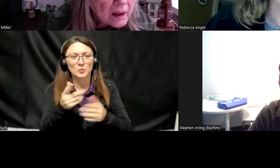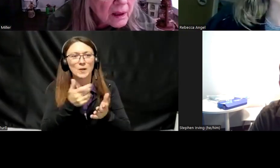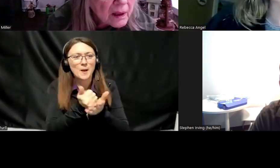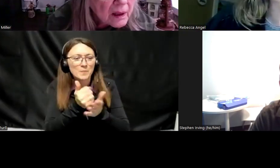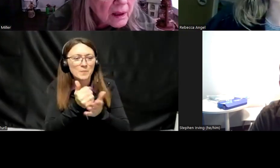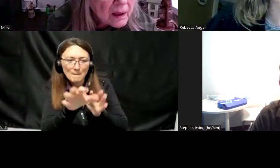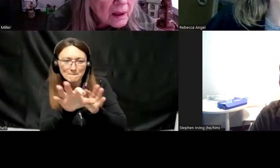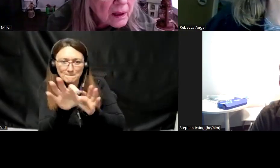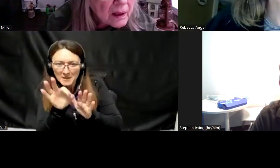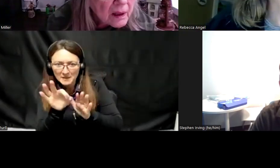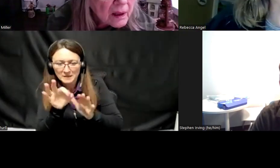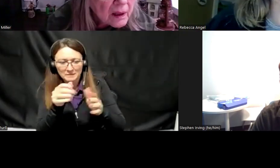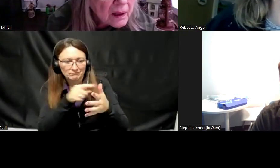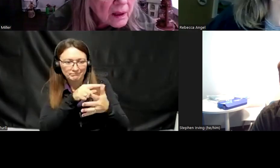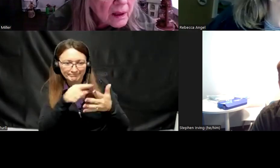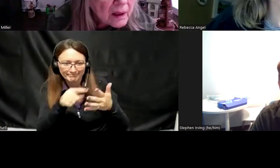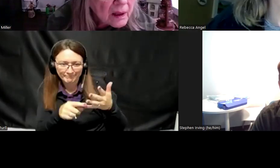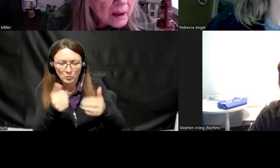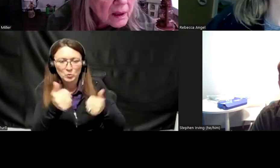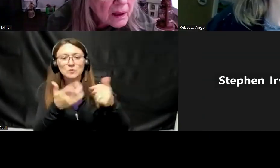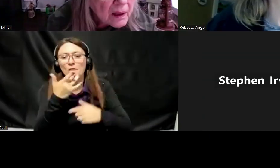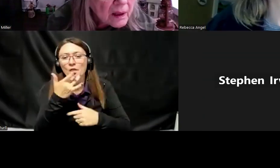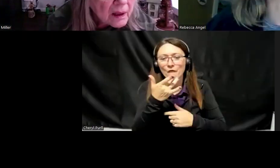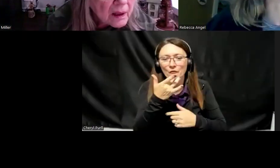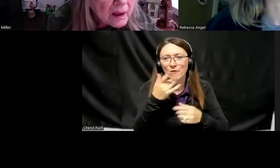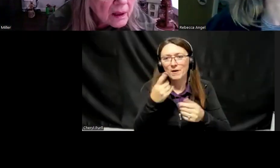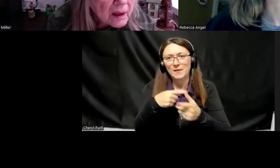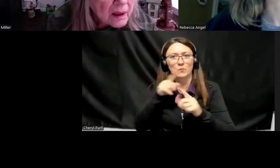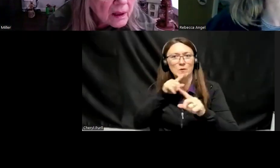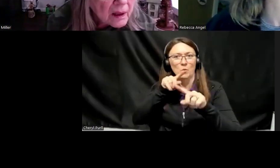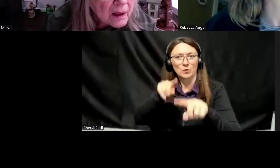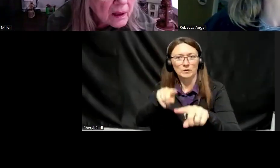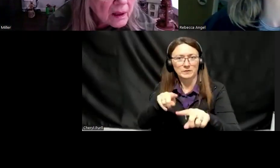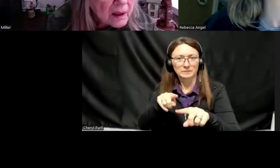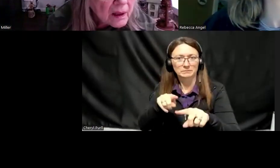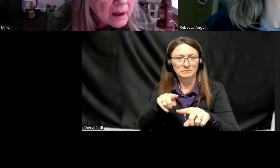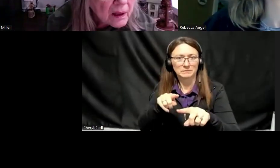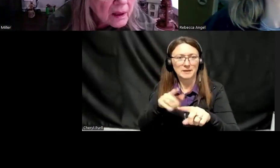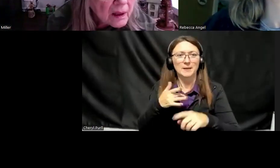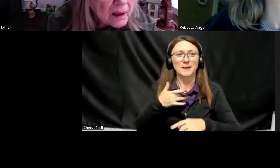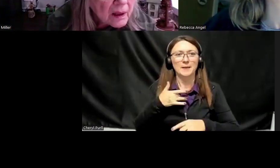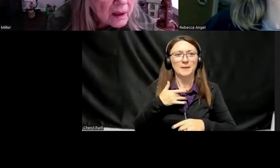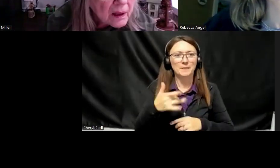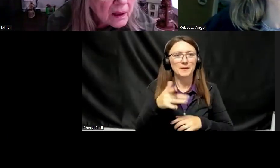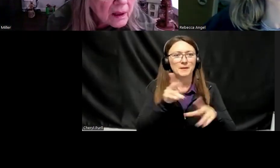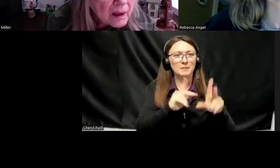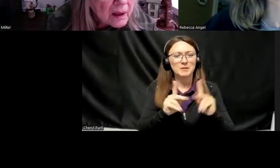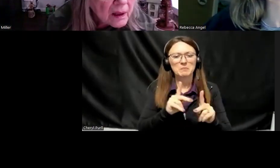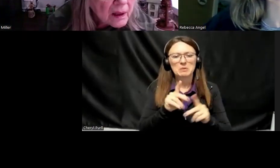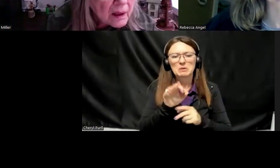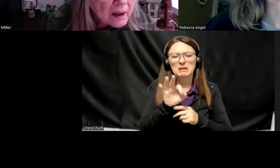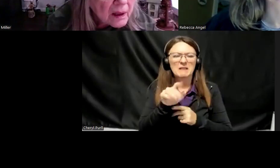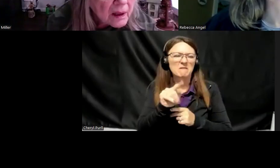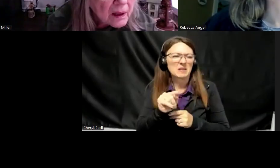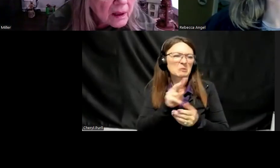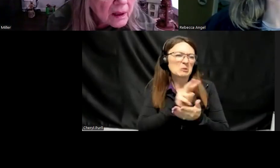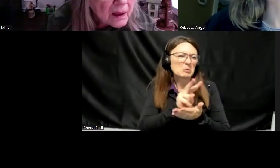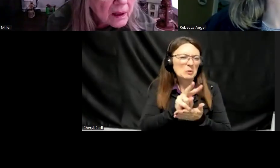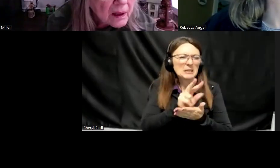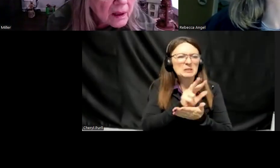choose your hearing aid of choice, and then we place that order. Typically, people are fit within 2 to 3 weeks.